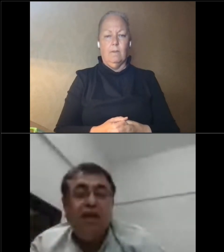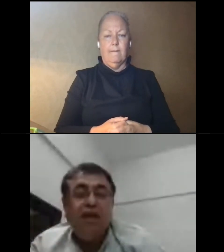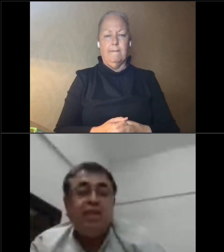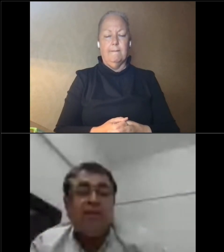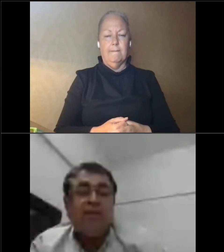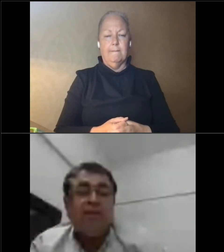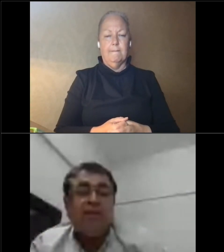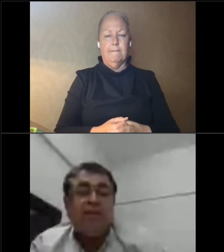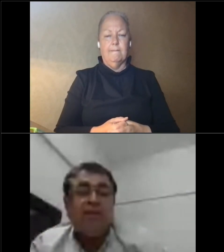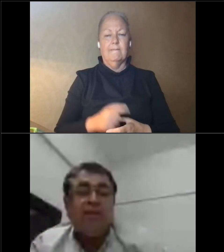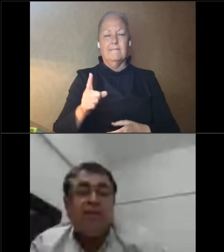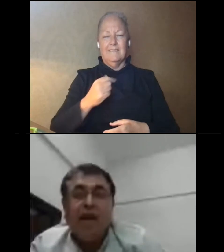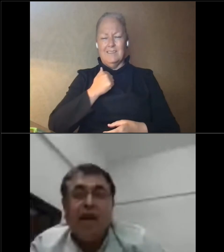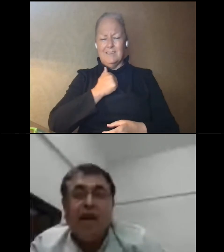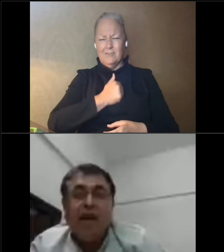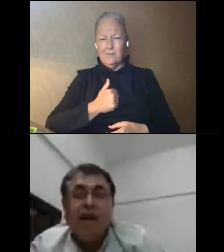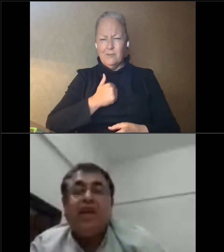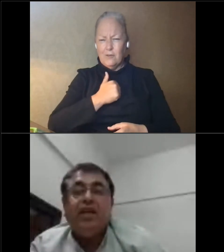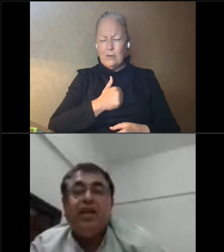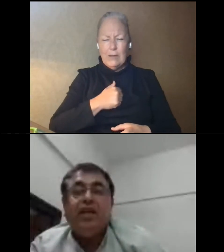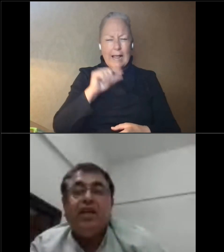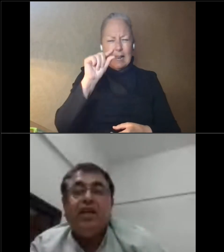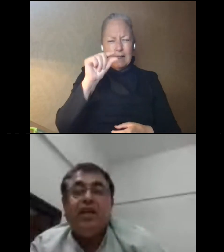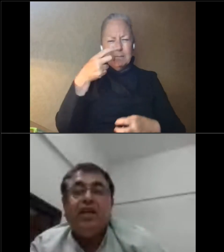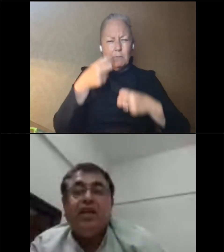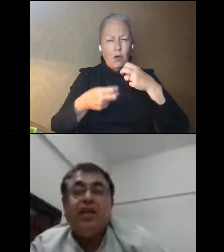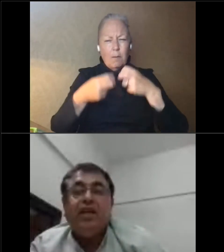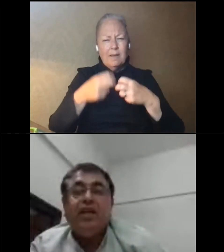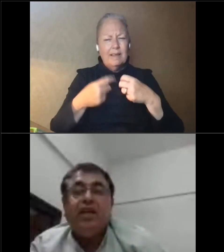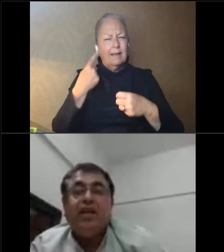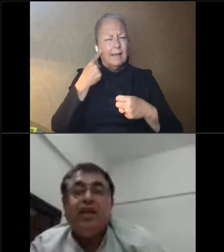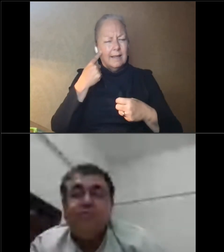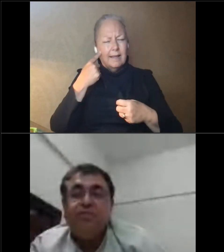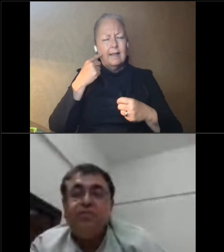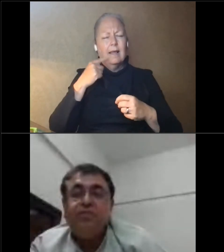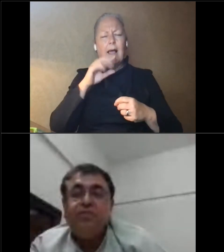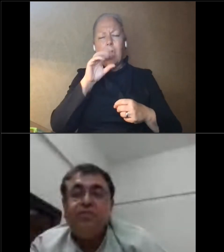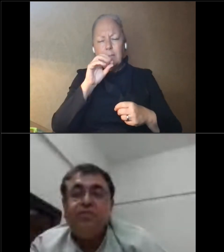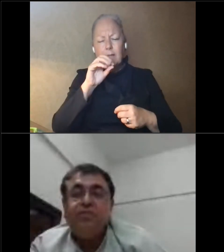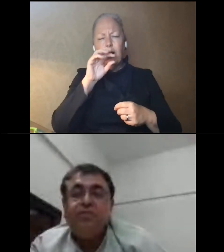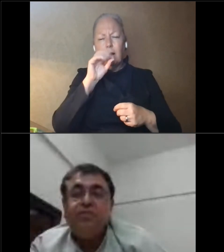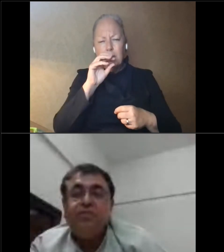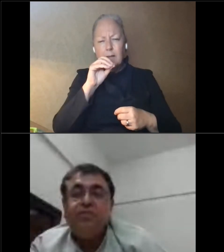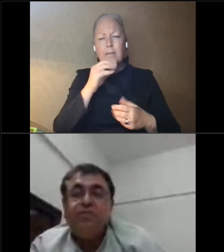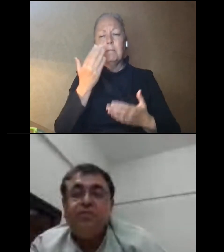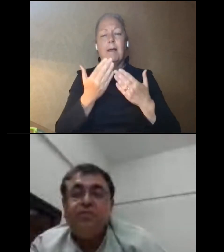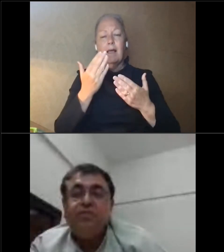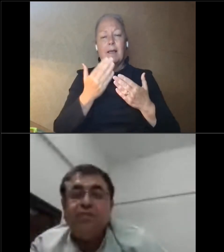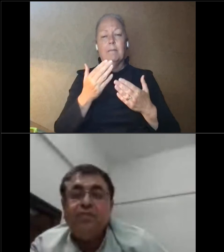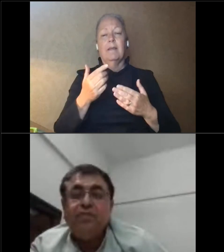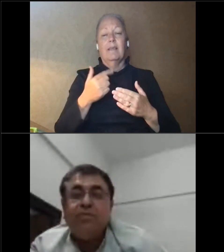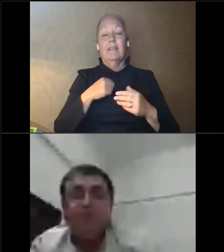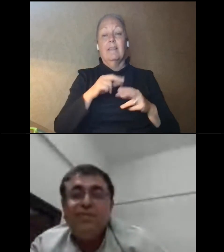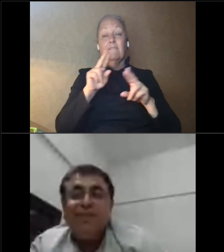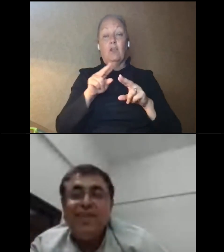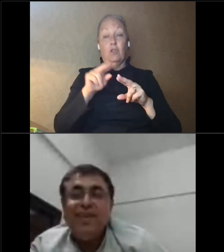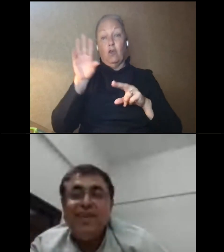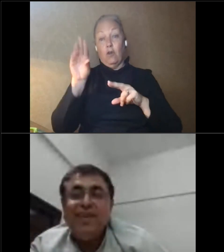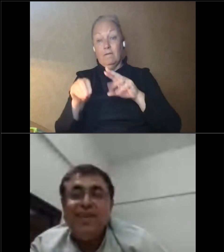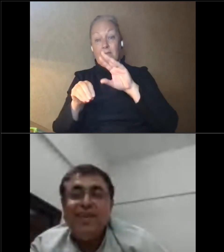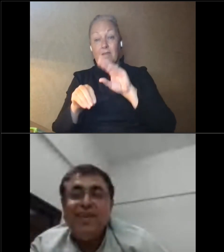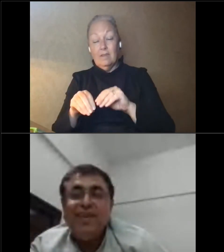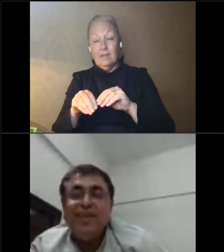Oh, Ghulam, we're having a little bit of difficulty hearing you, so why don't we both take our videos off, and then if you could start your We are